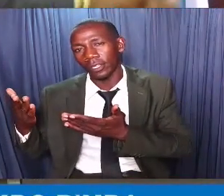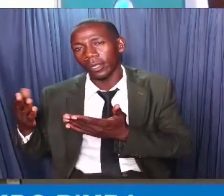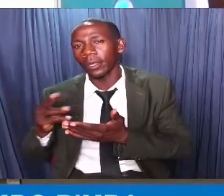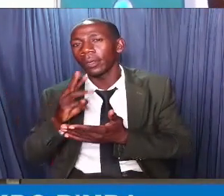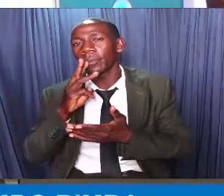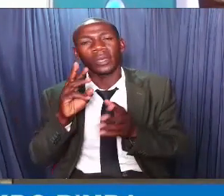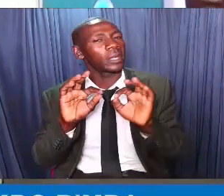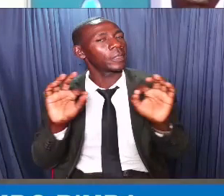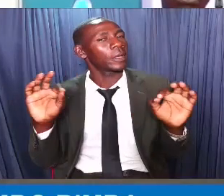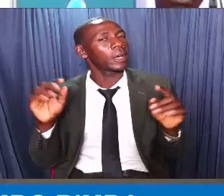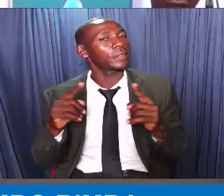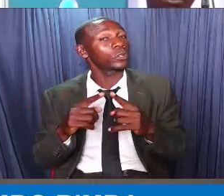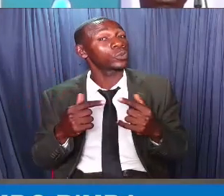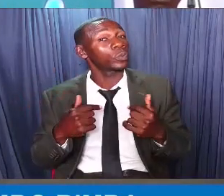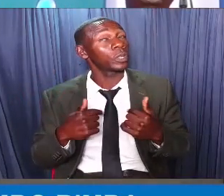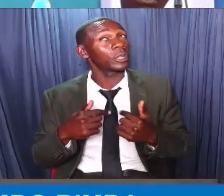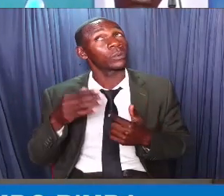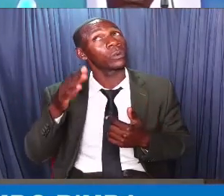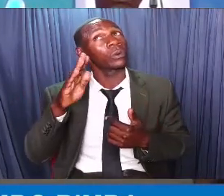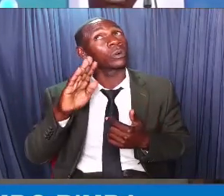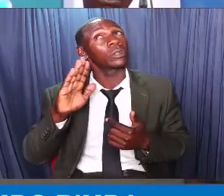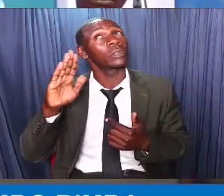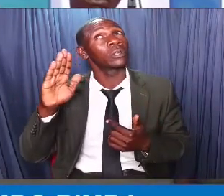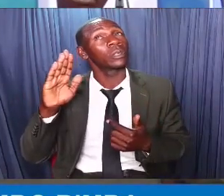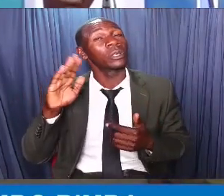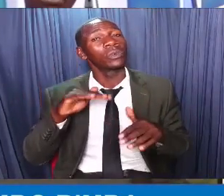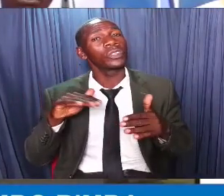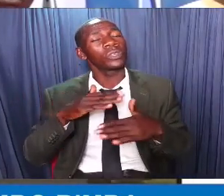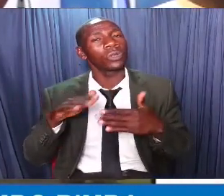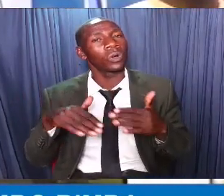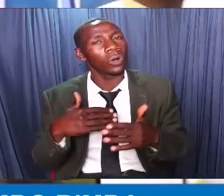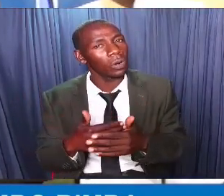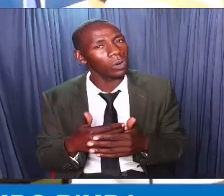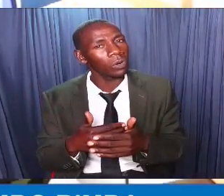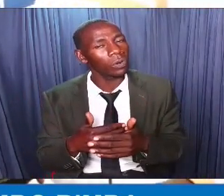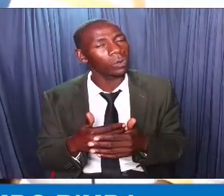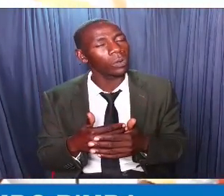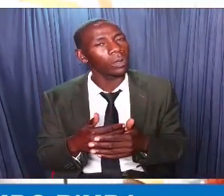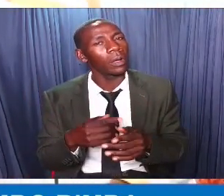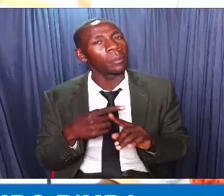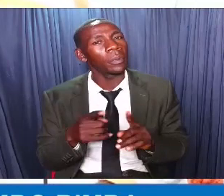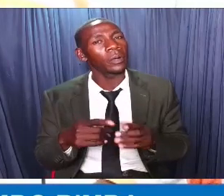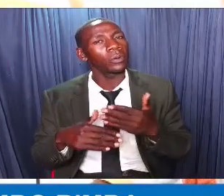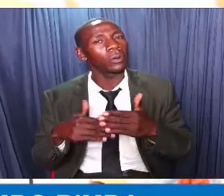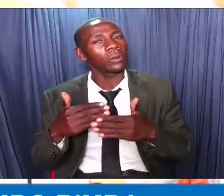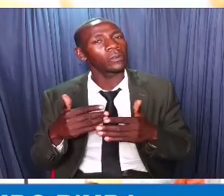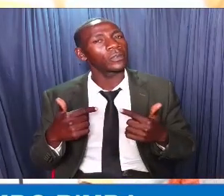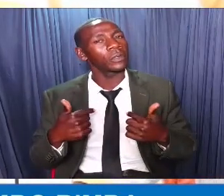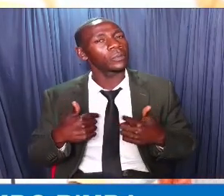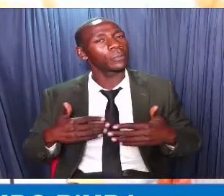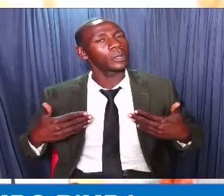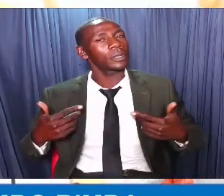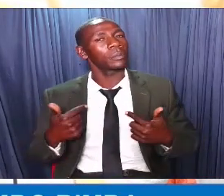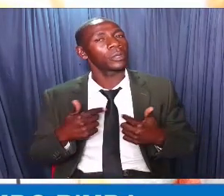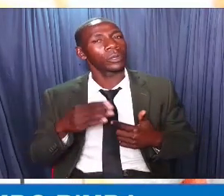zitakuwa kwangu si kitu. Shall be nothing unto me. Sababu mnafanya hayo because you are doing that lakini hamunijengi mimi but again you are not